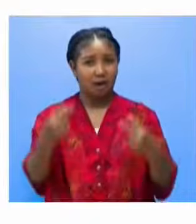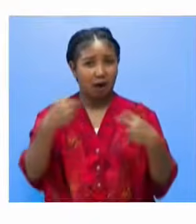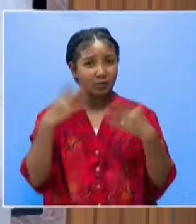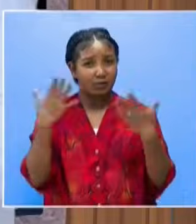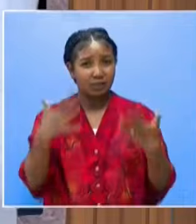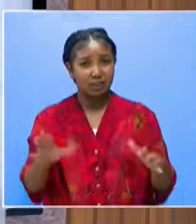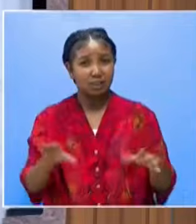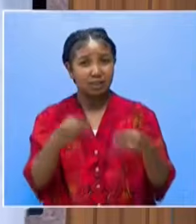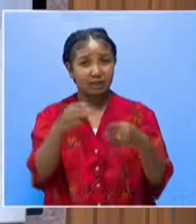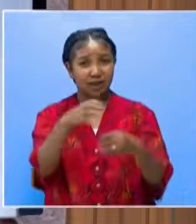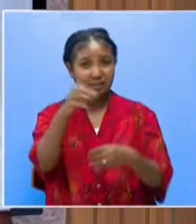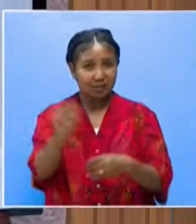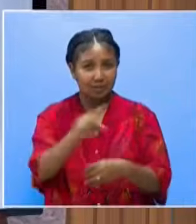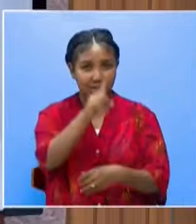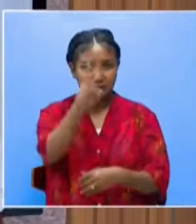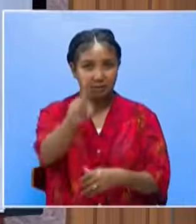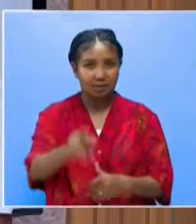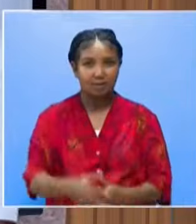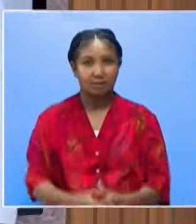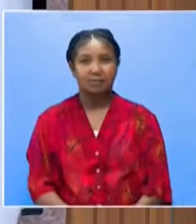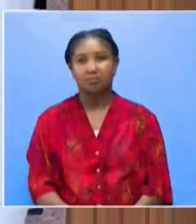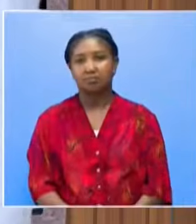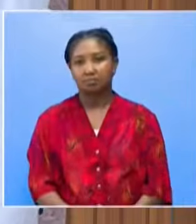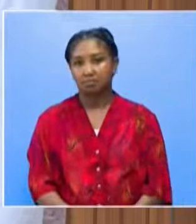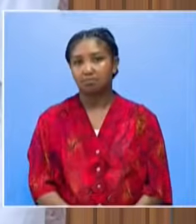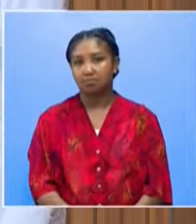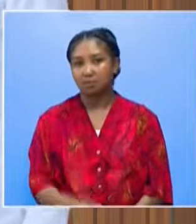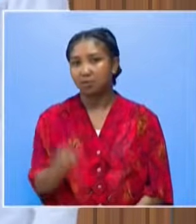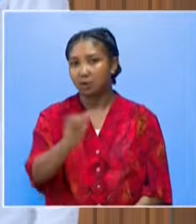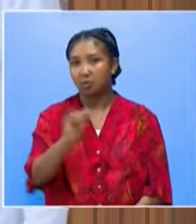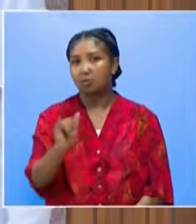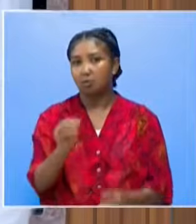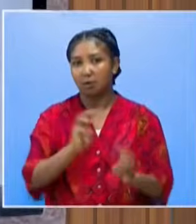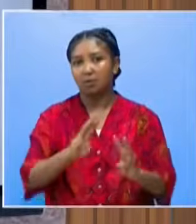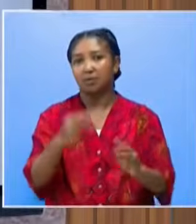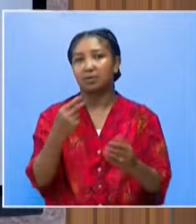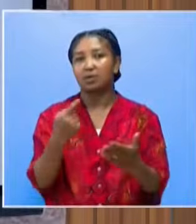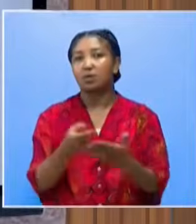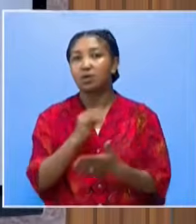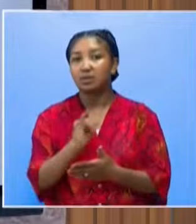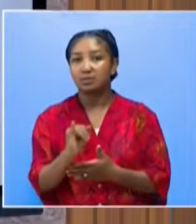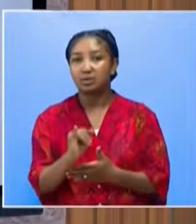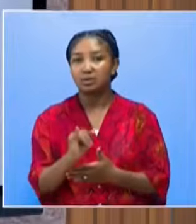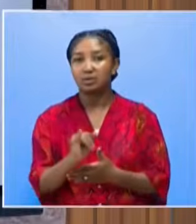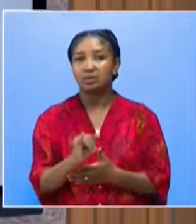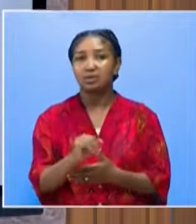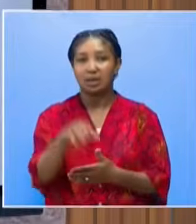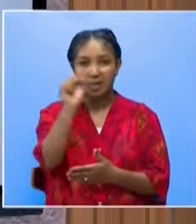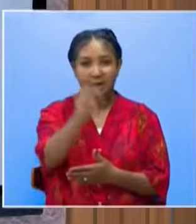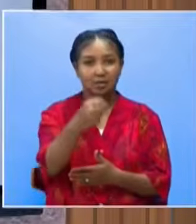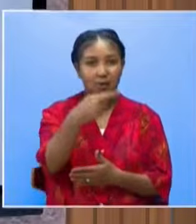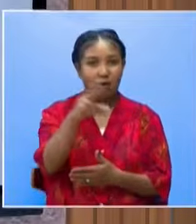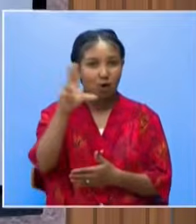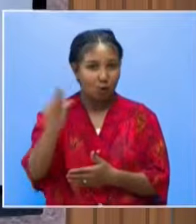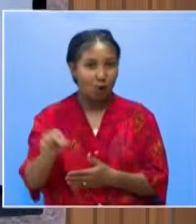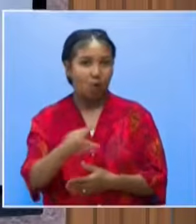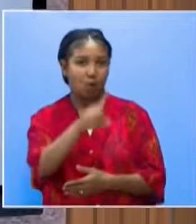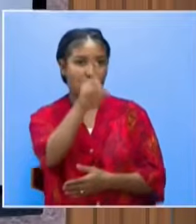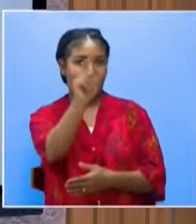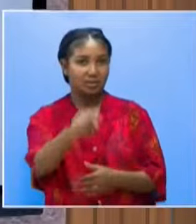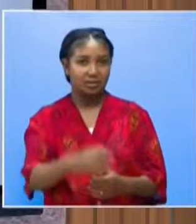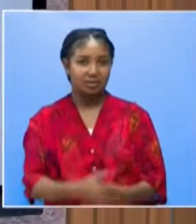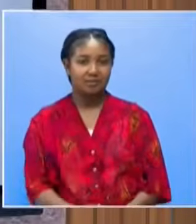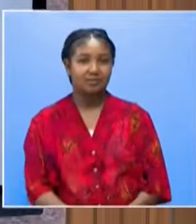finished the given assignment? It can be used in such kinds of ways because this one is yes or no